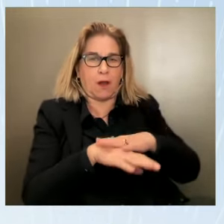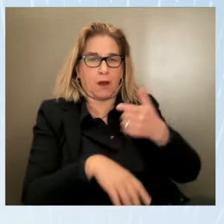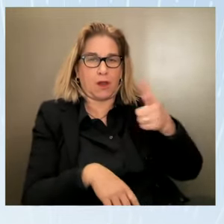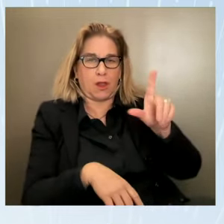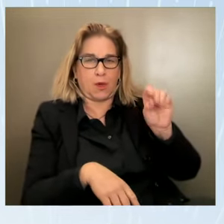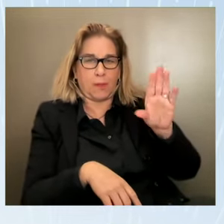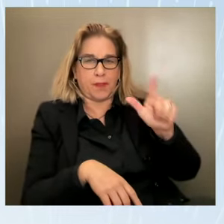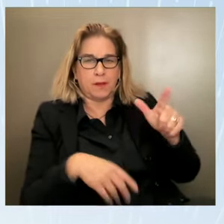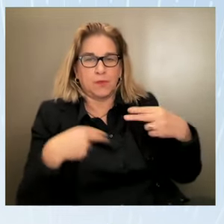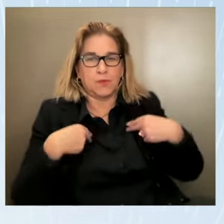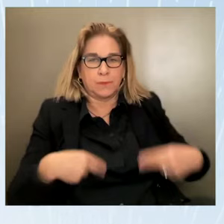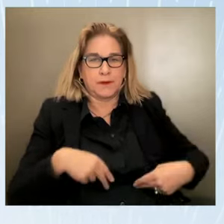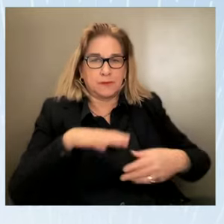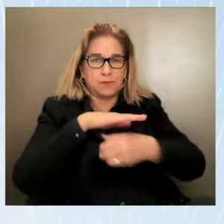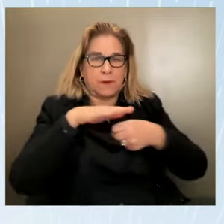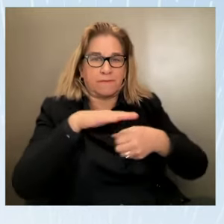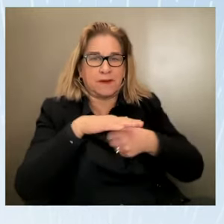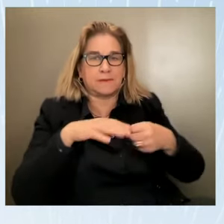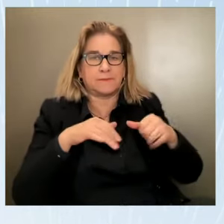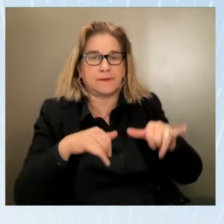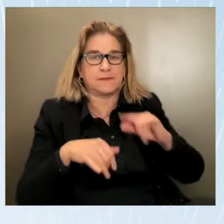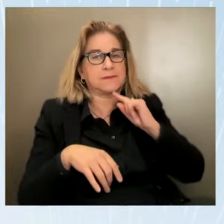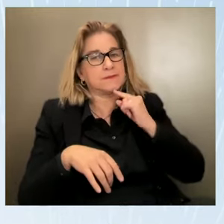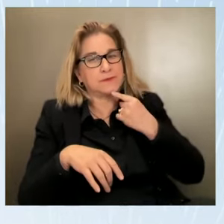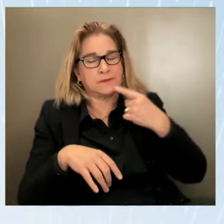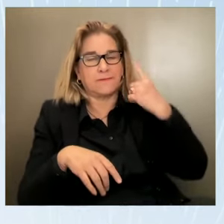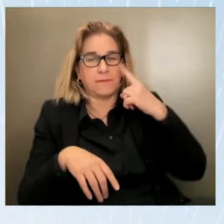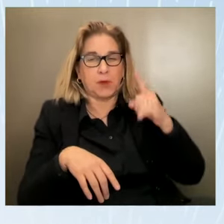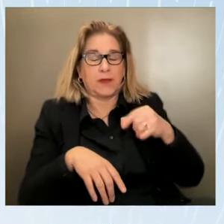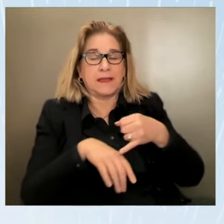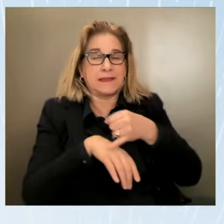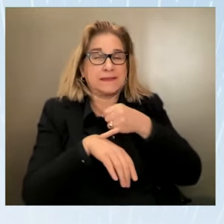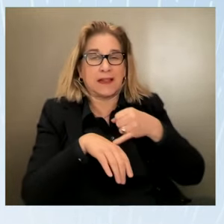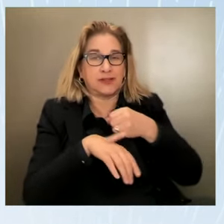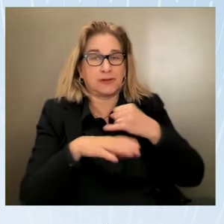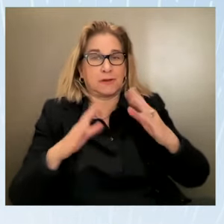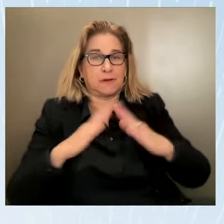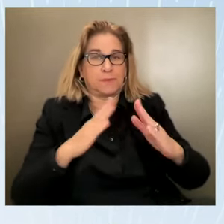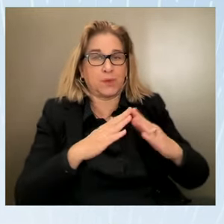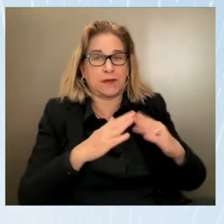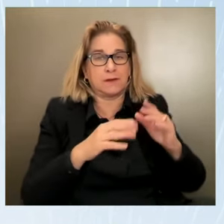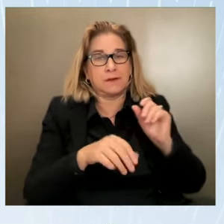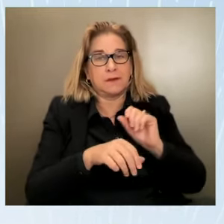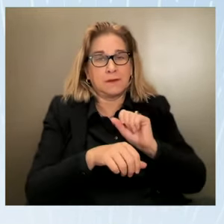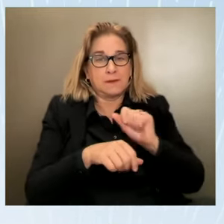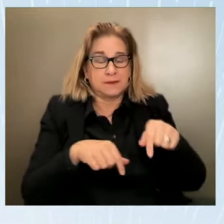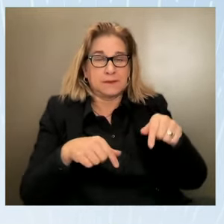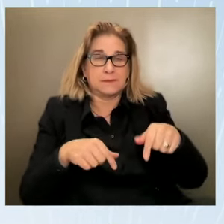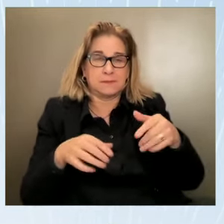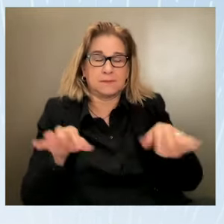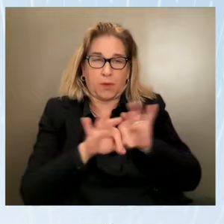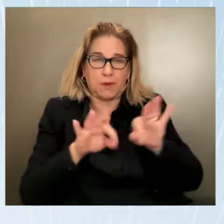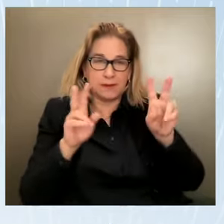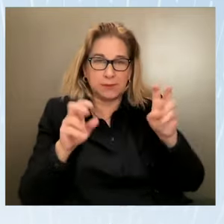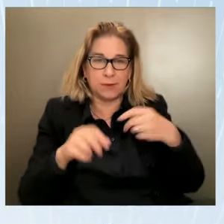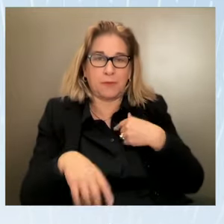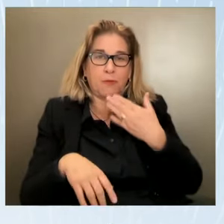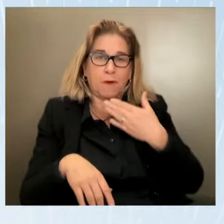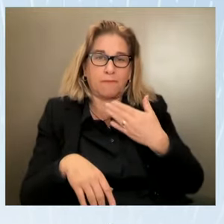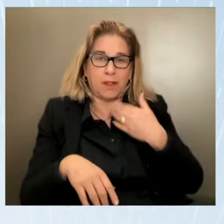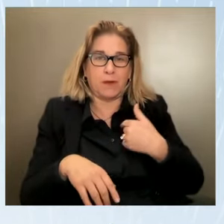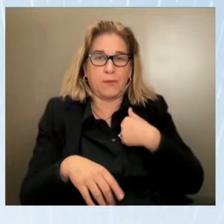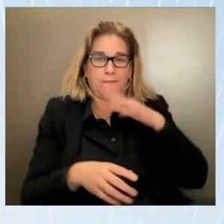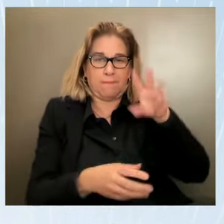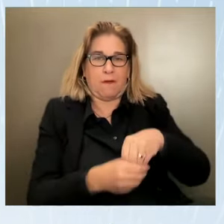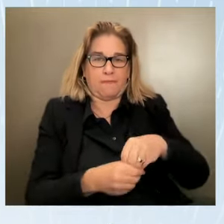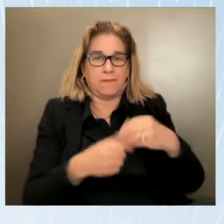community, and I'm grateful to have an opportunity to talk about our work on this issue and the role we play alongside so many of my colleagues. Global